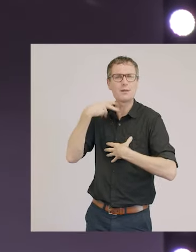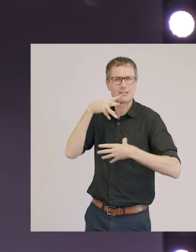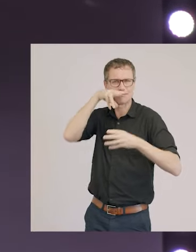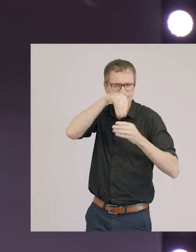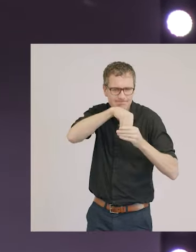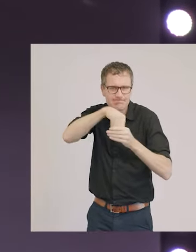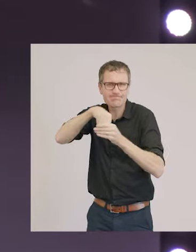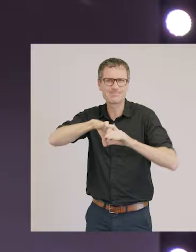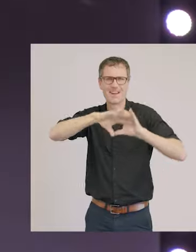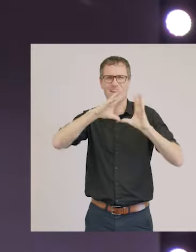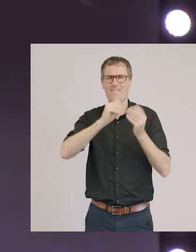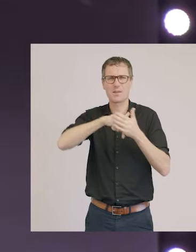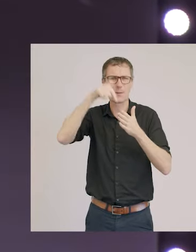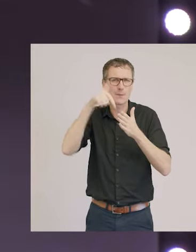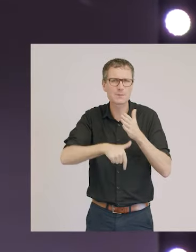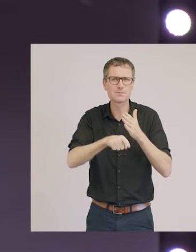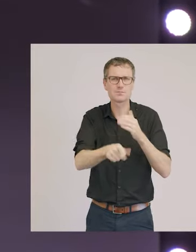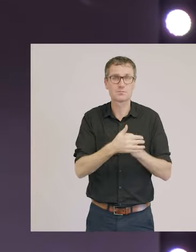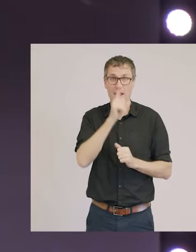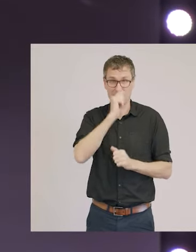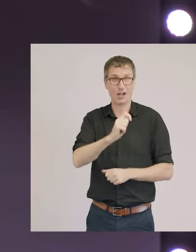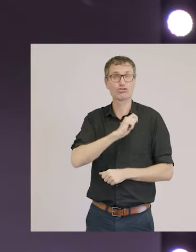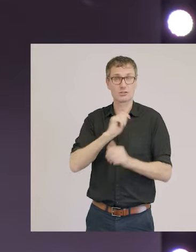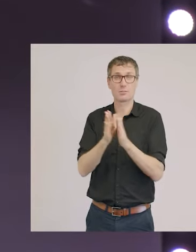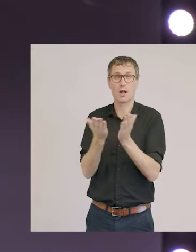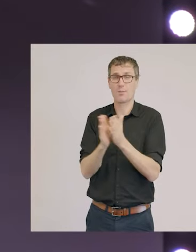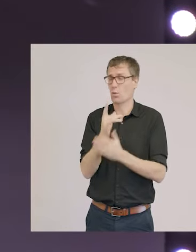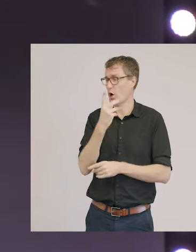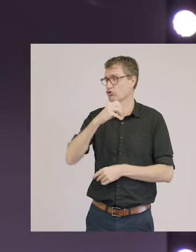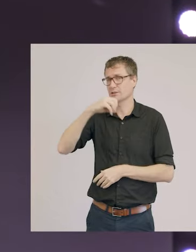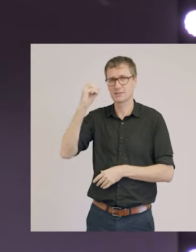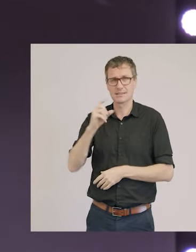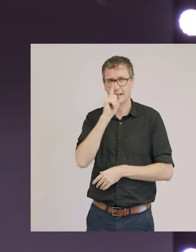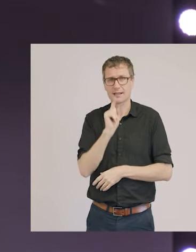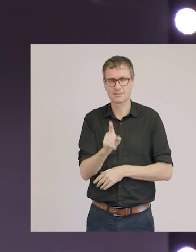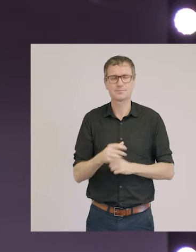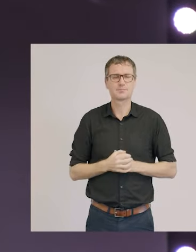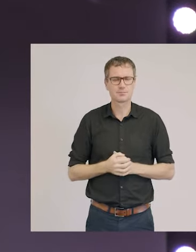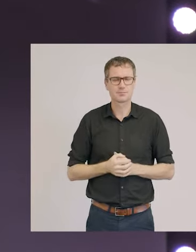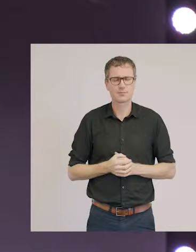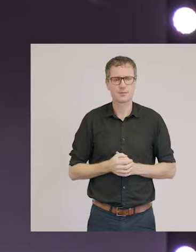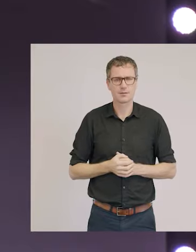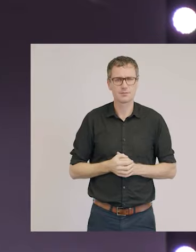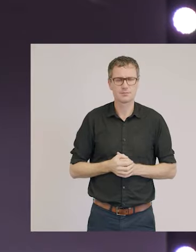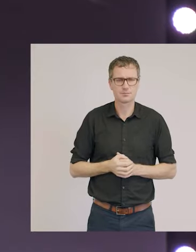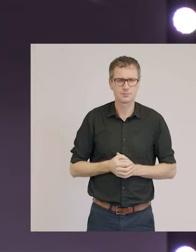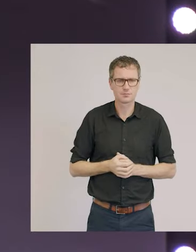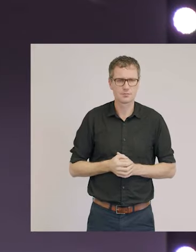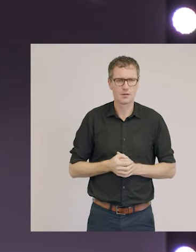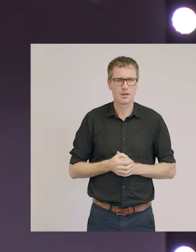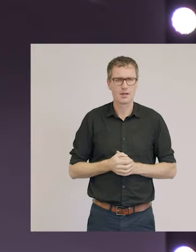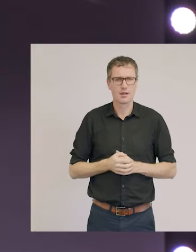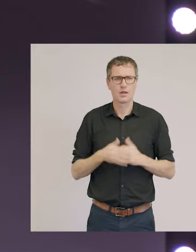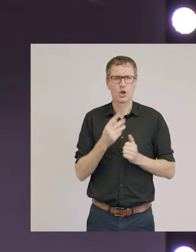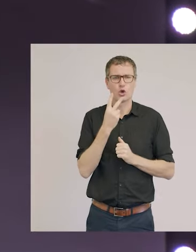God's spirit on it. Every part of it, God's breathed on it. So you can trust it. And then when you put